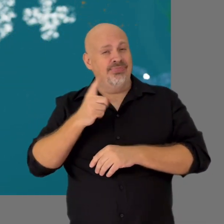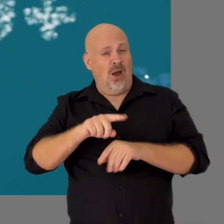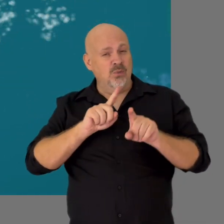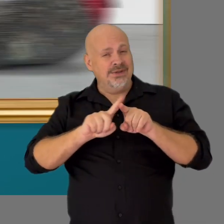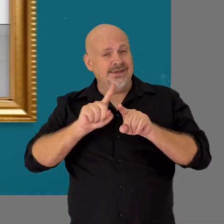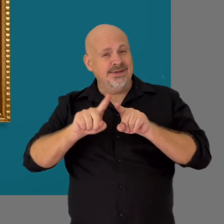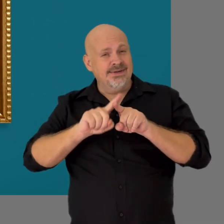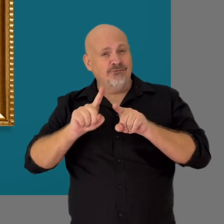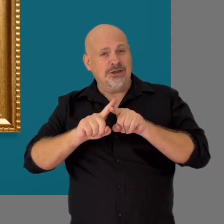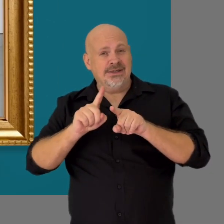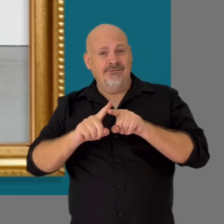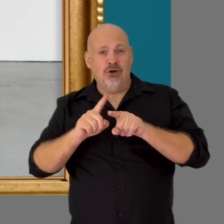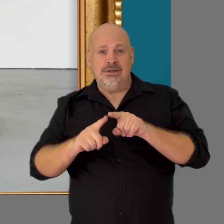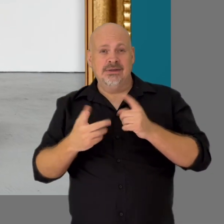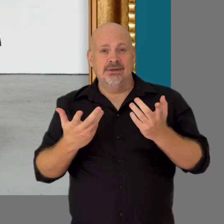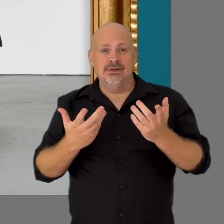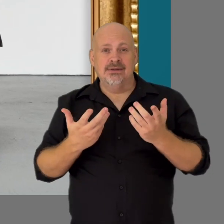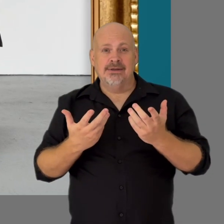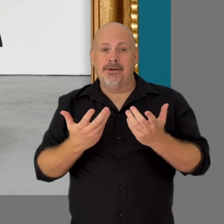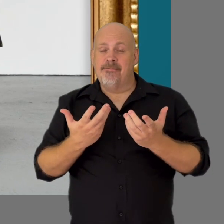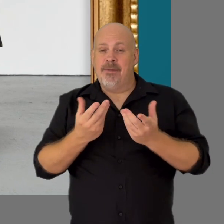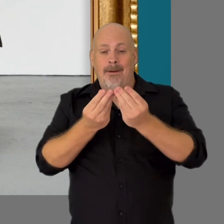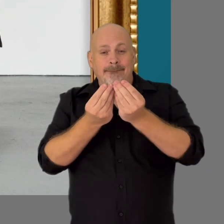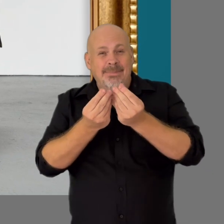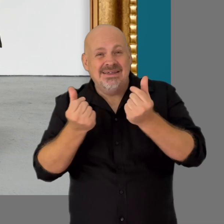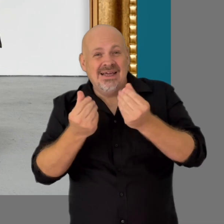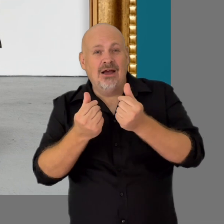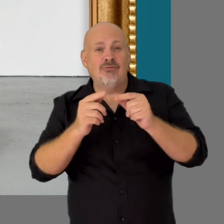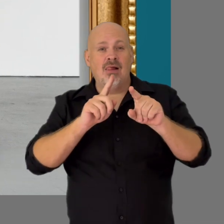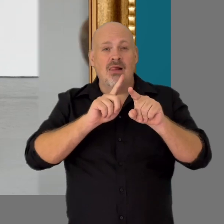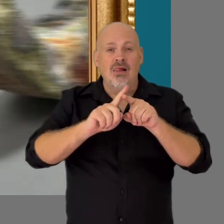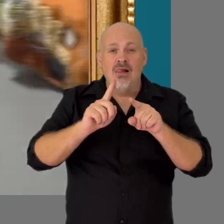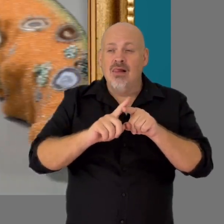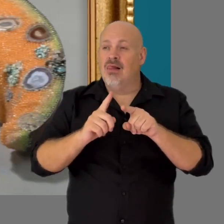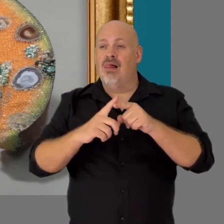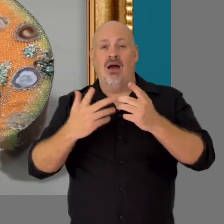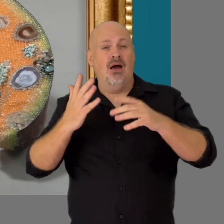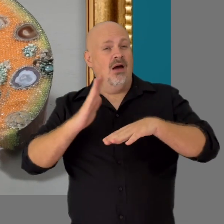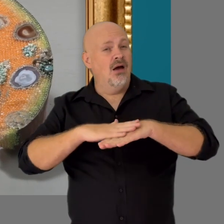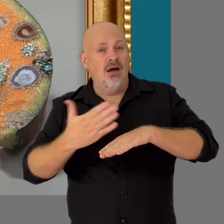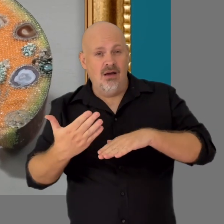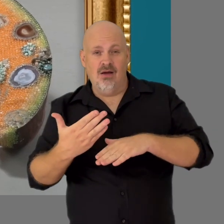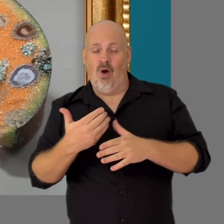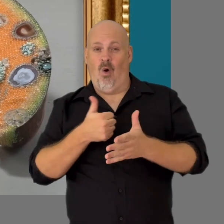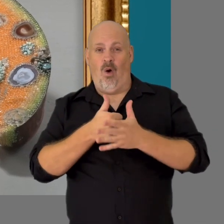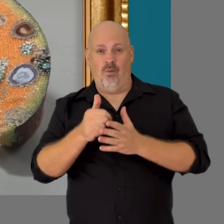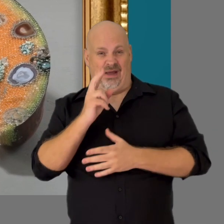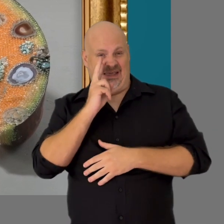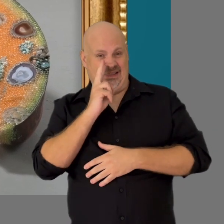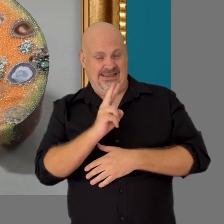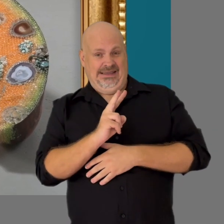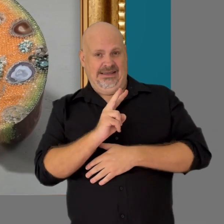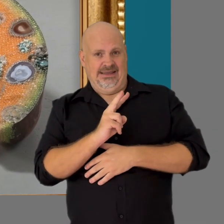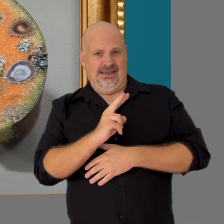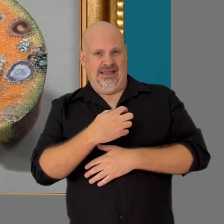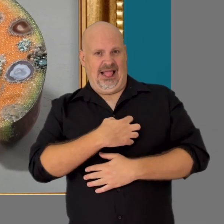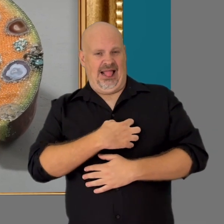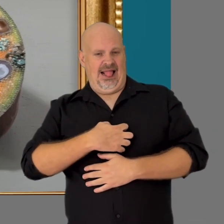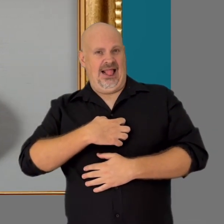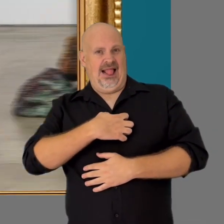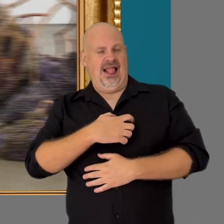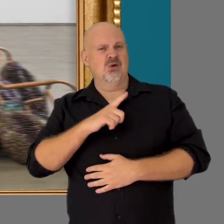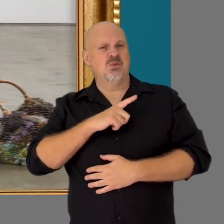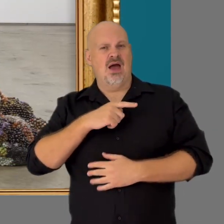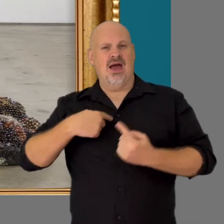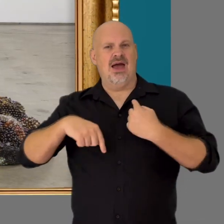species. And yes, no matter the context or materials used, we will always find them innately disturbing, thanks to